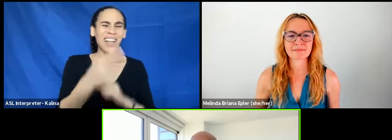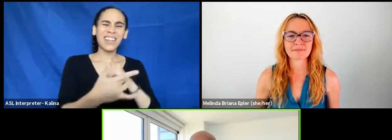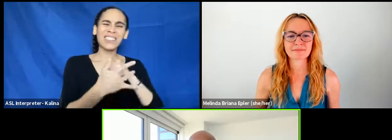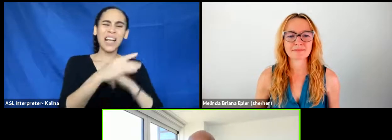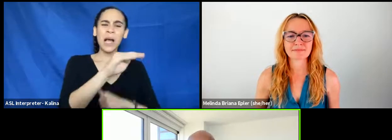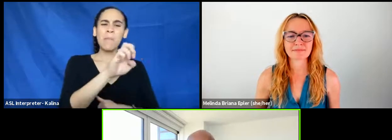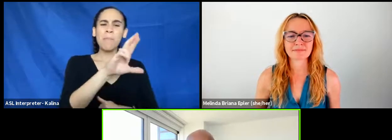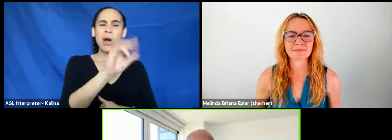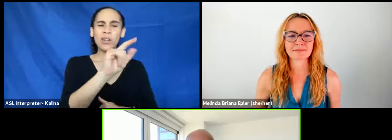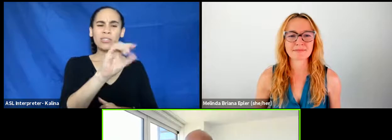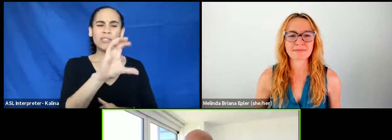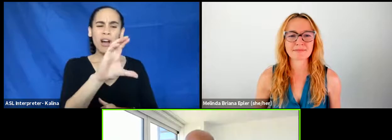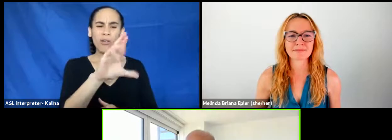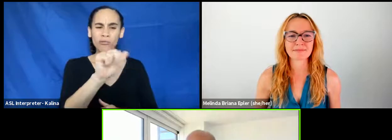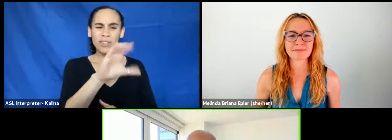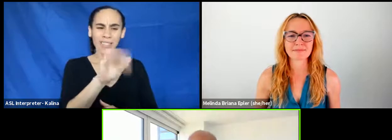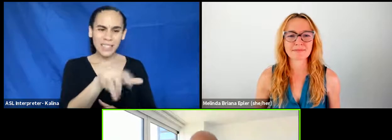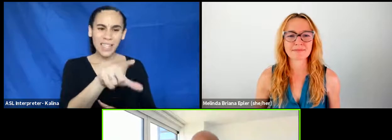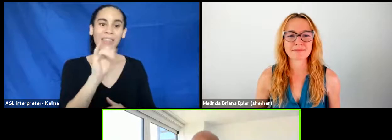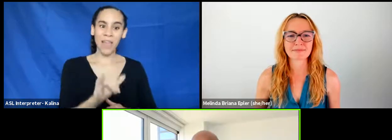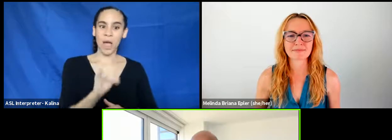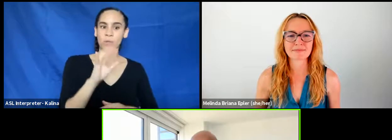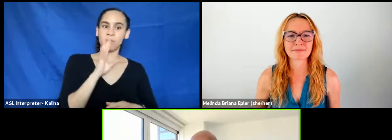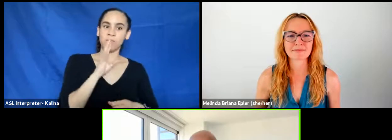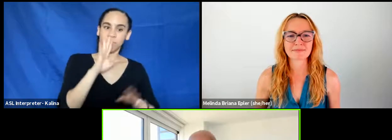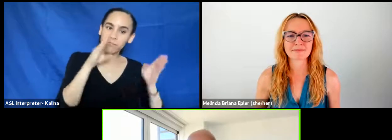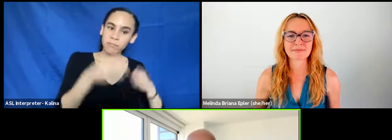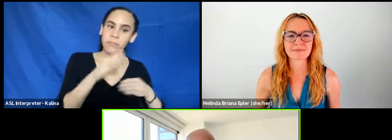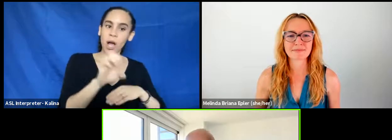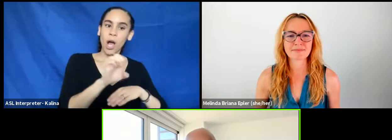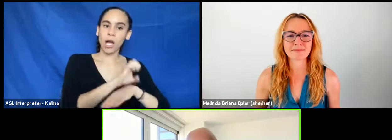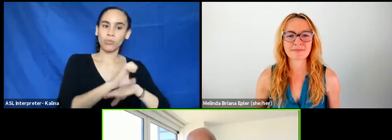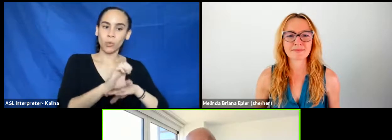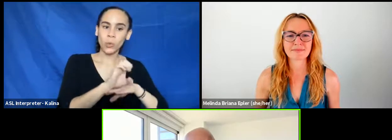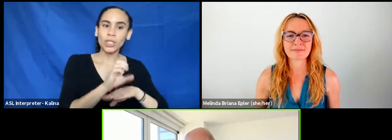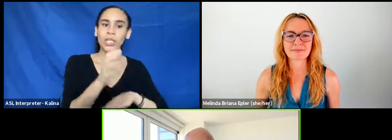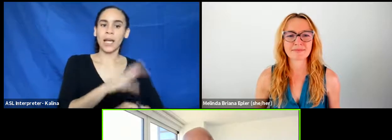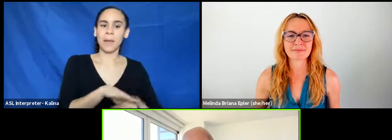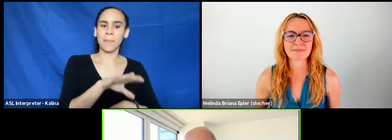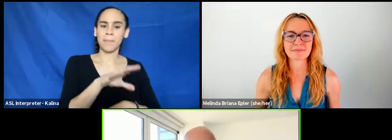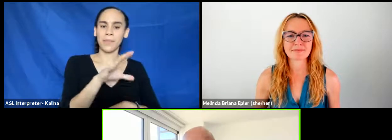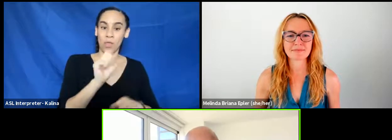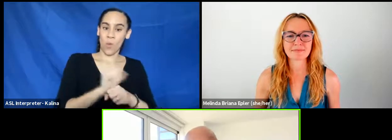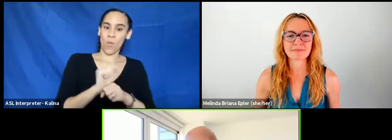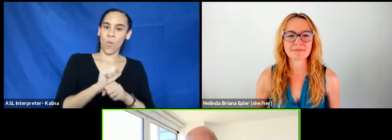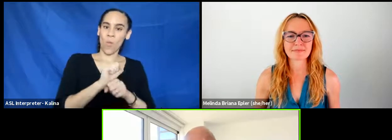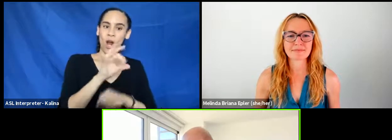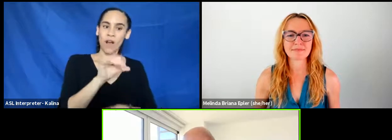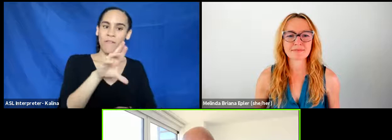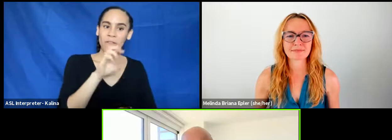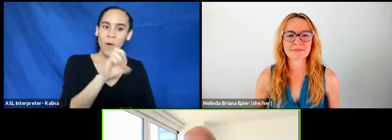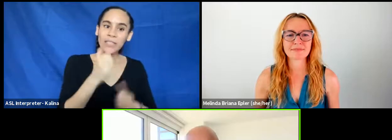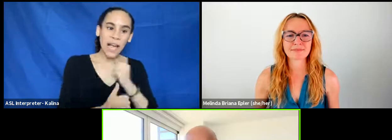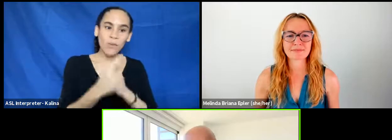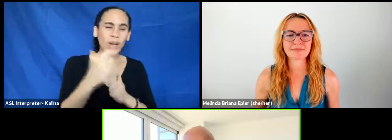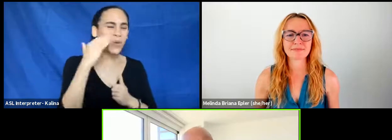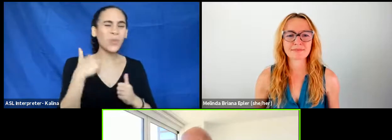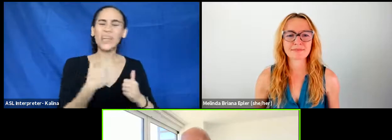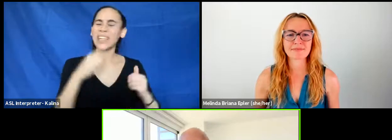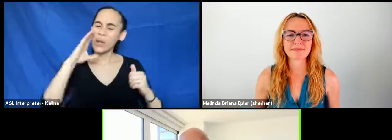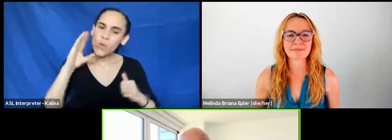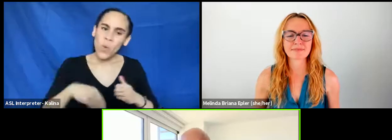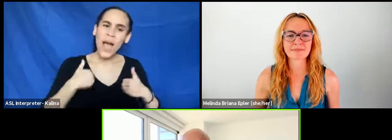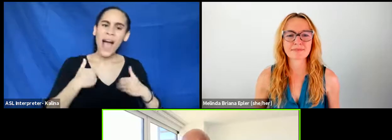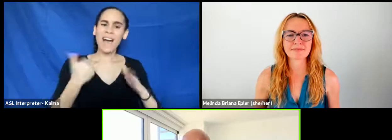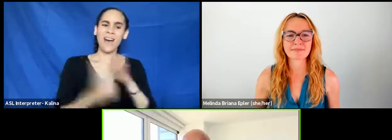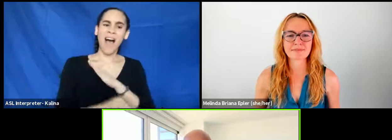was talking about entrepreneurship, VC, much less the workforce. We knew there wasn't a lot of black people or underrepresented people in tech. We